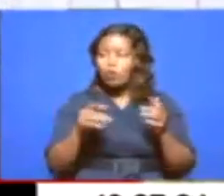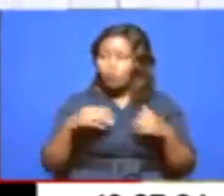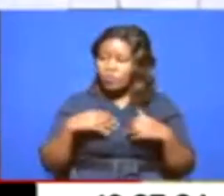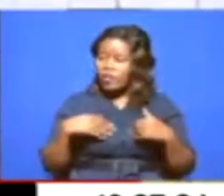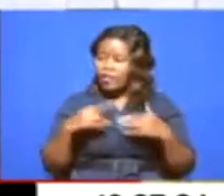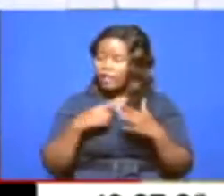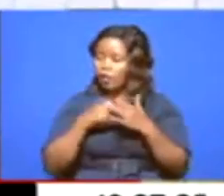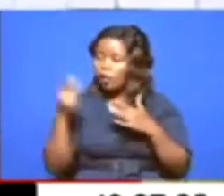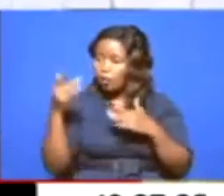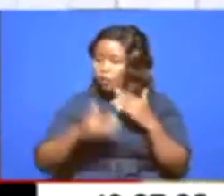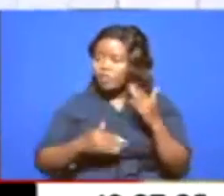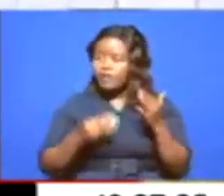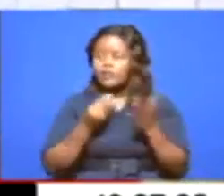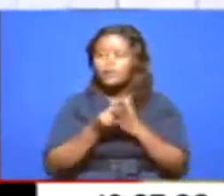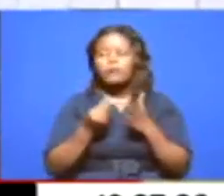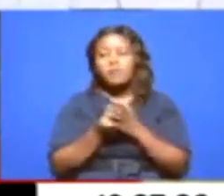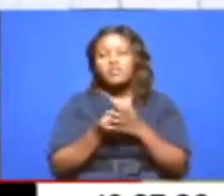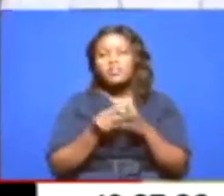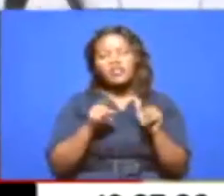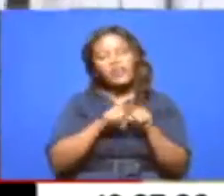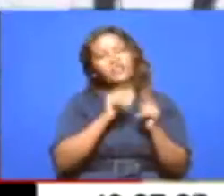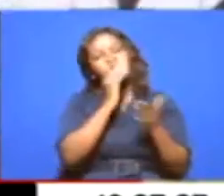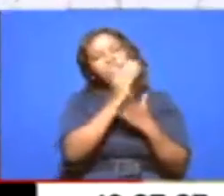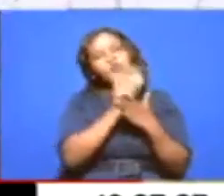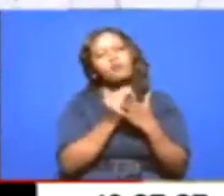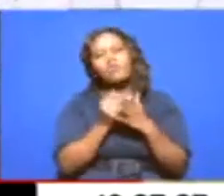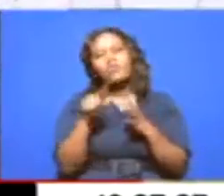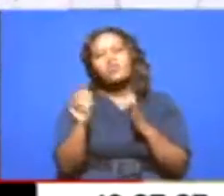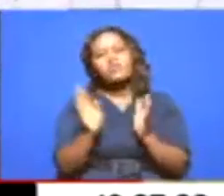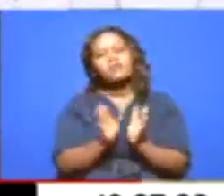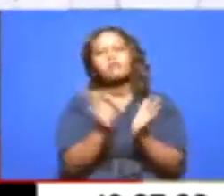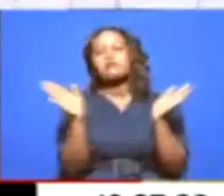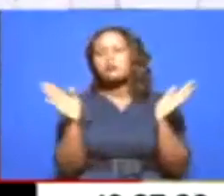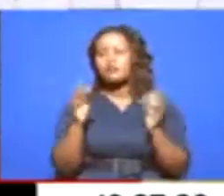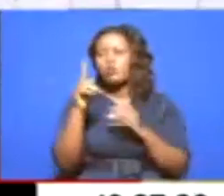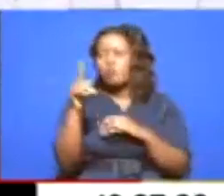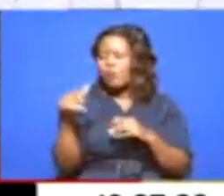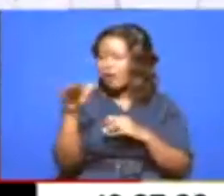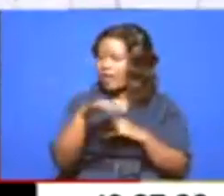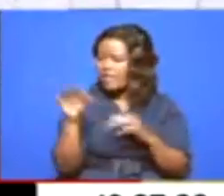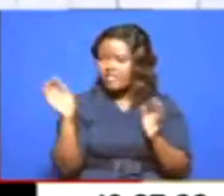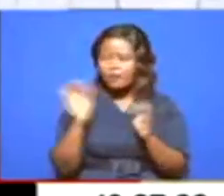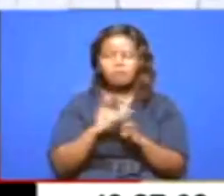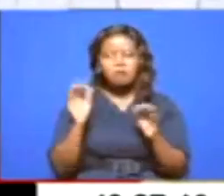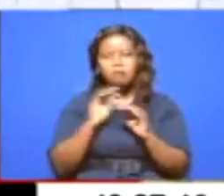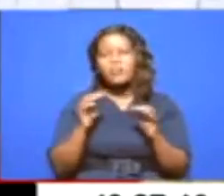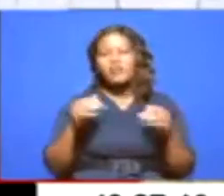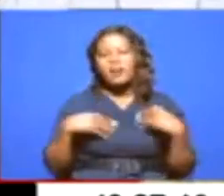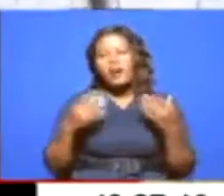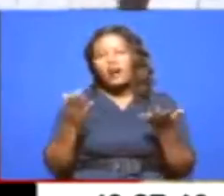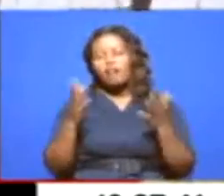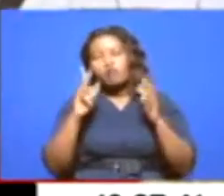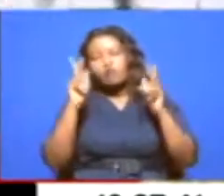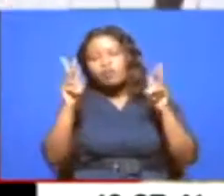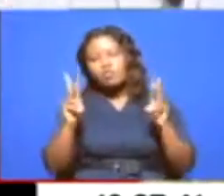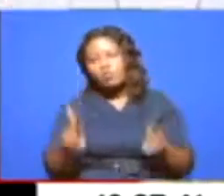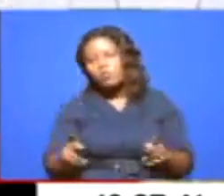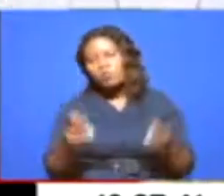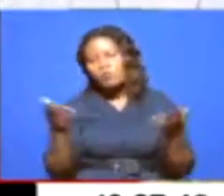program. It is diverse. We don't go to one particular area. We have in Kisumu on the 19, and then from there maybe to